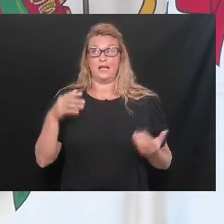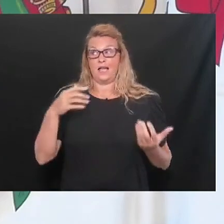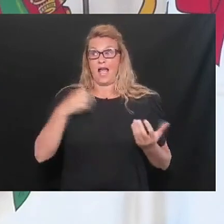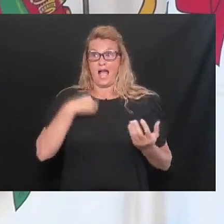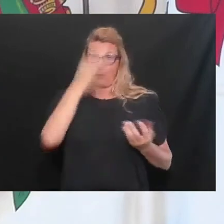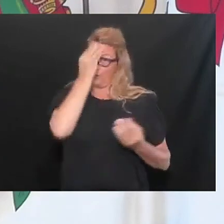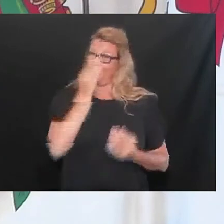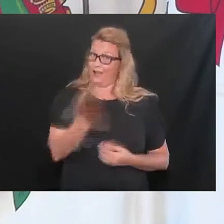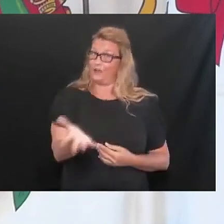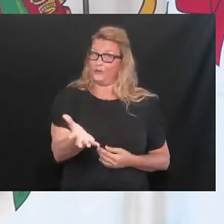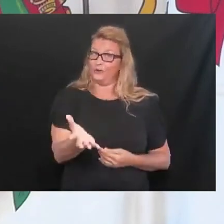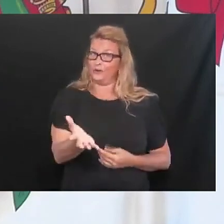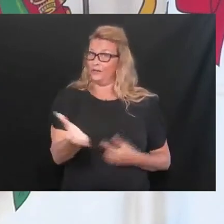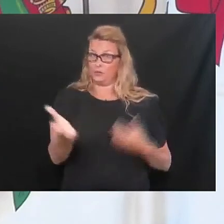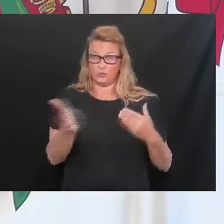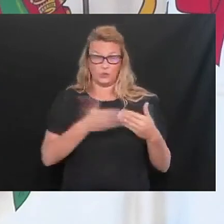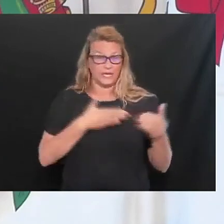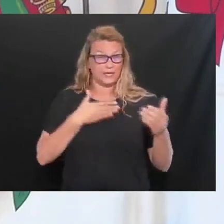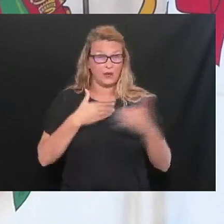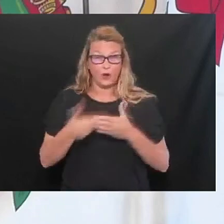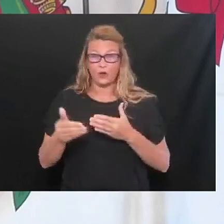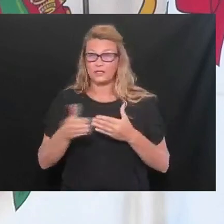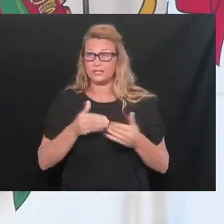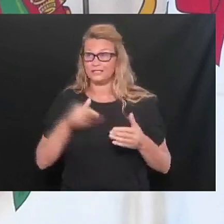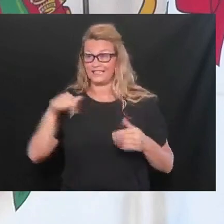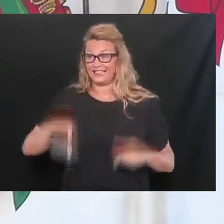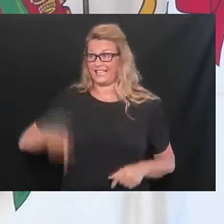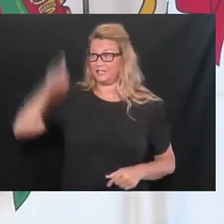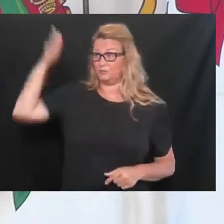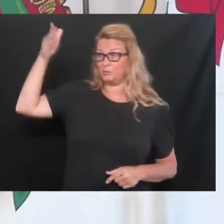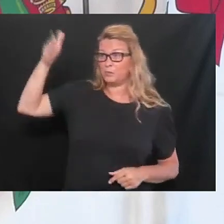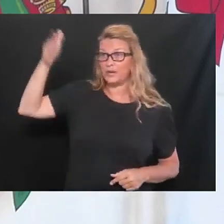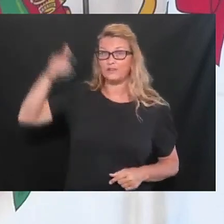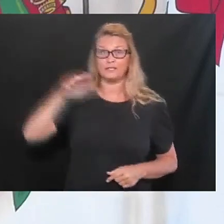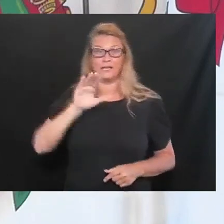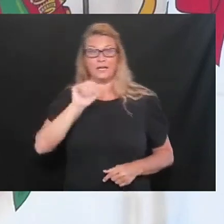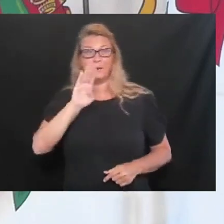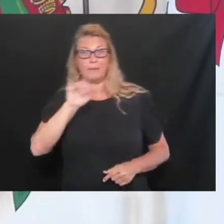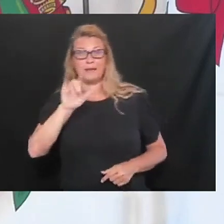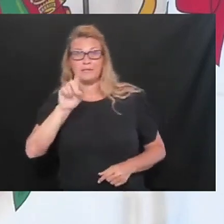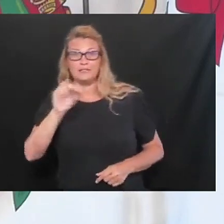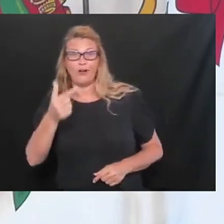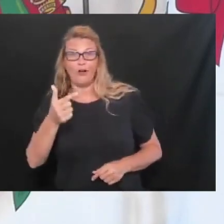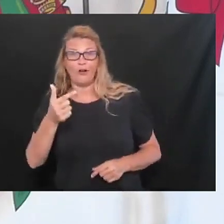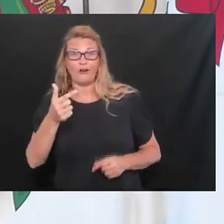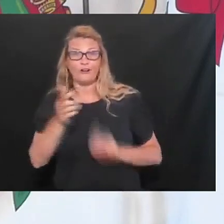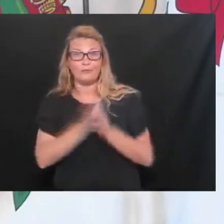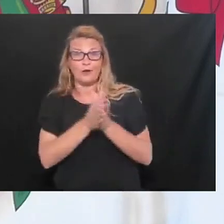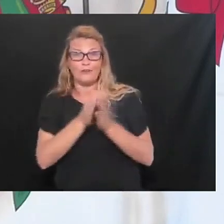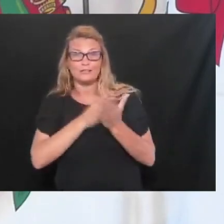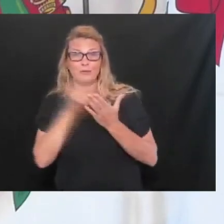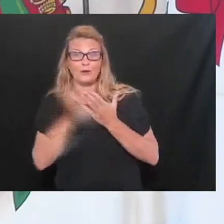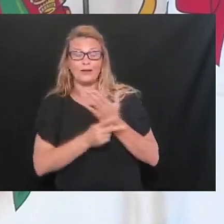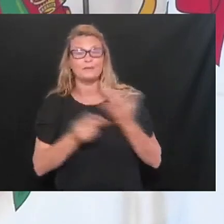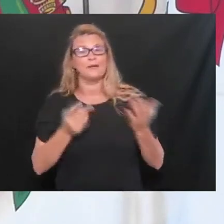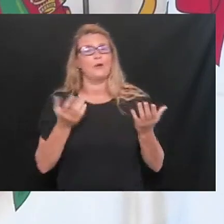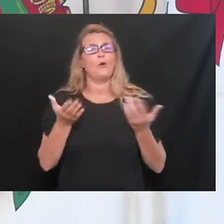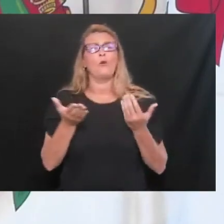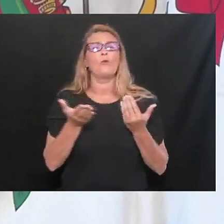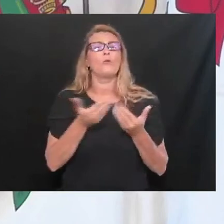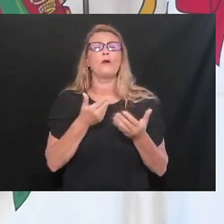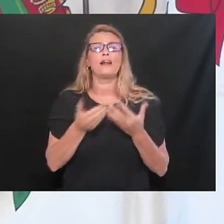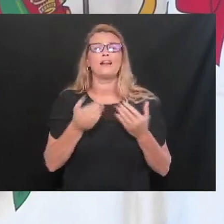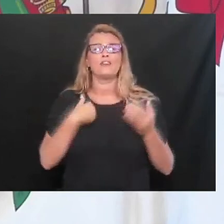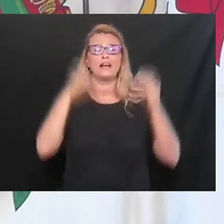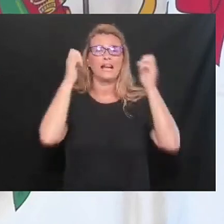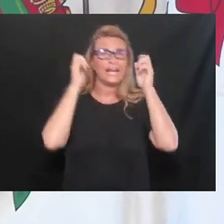planet, no matter if it's having these briefings, if it's doing the Babydog stuff, if it is absolutely doing all the